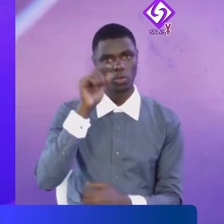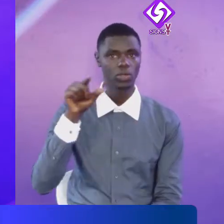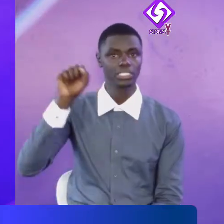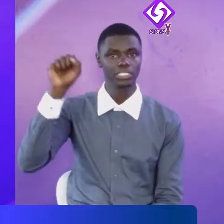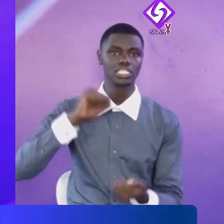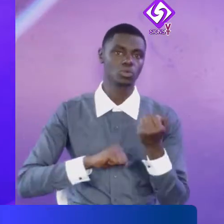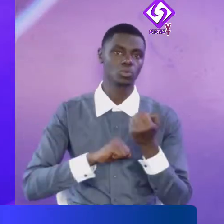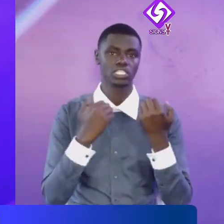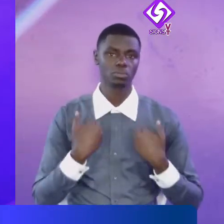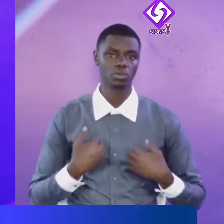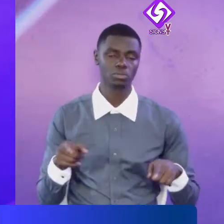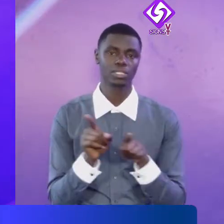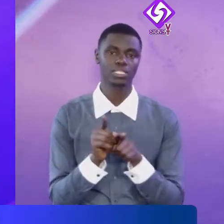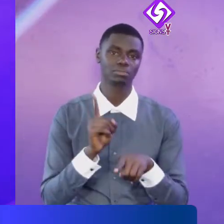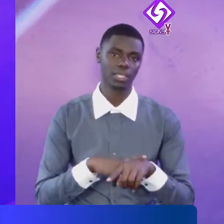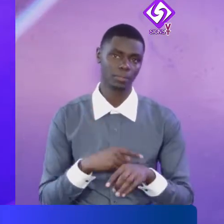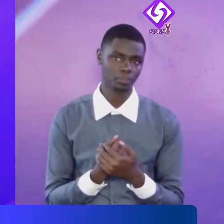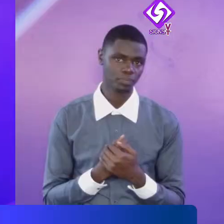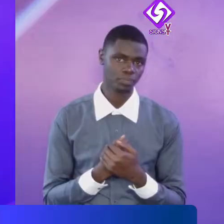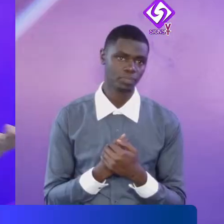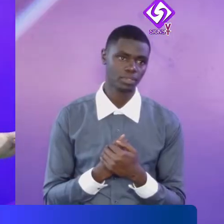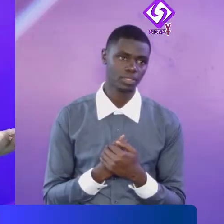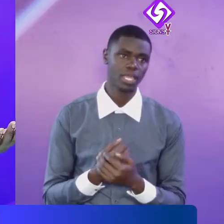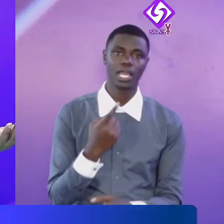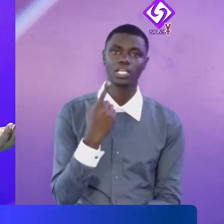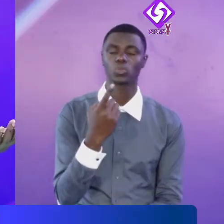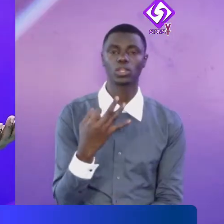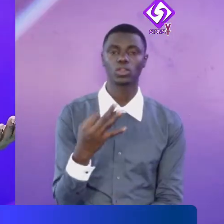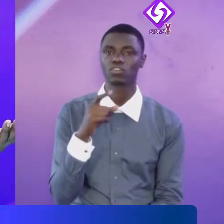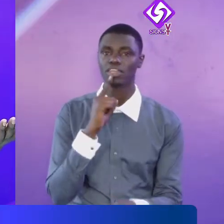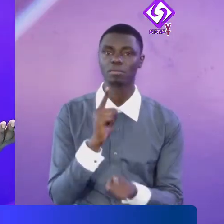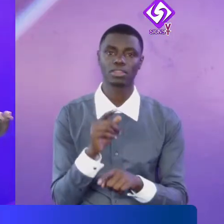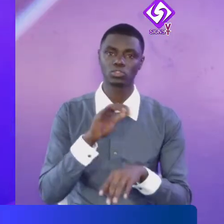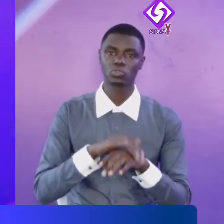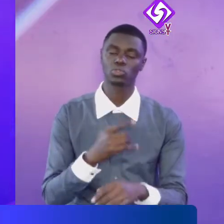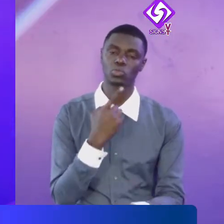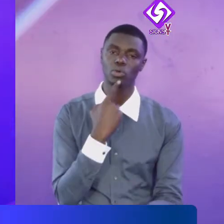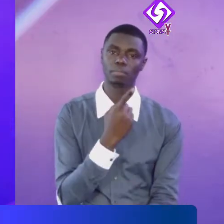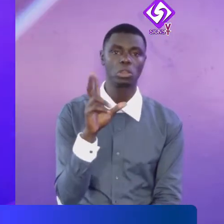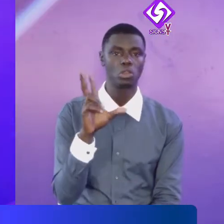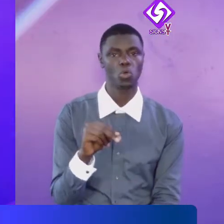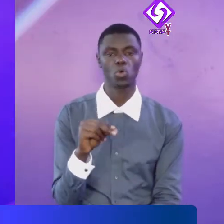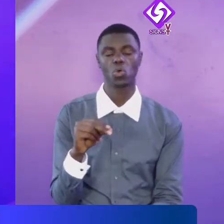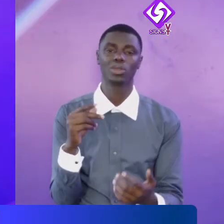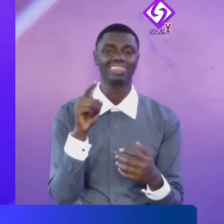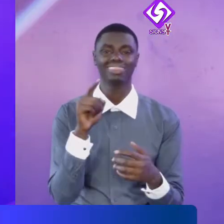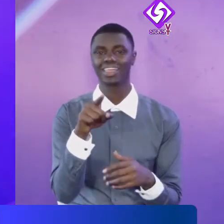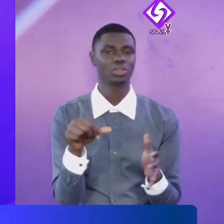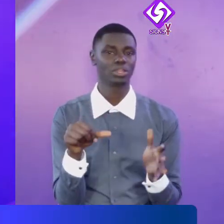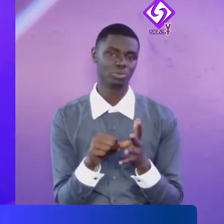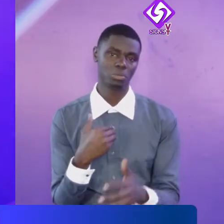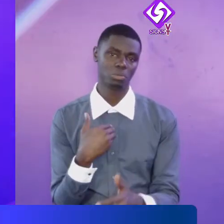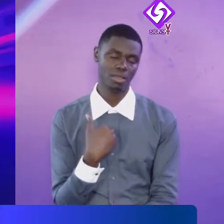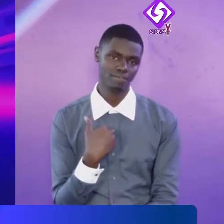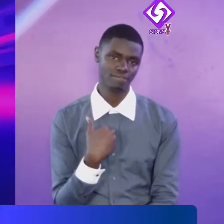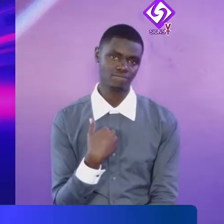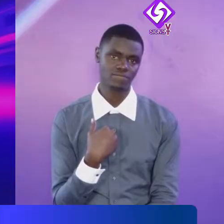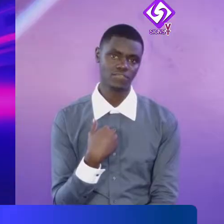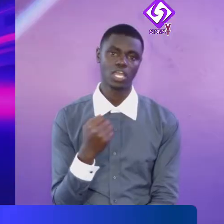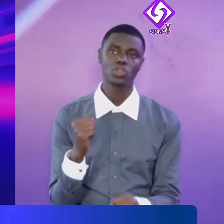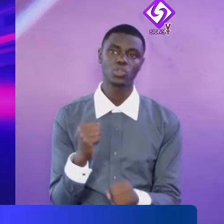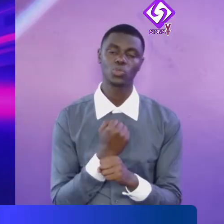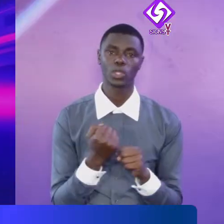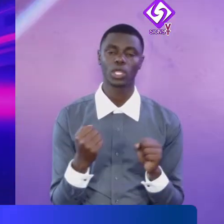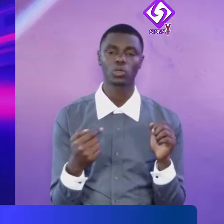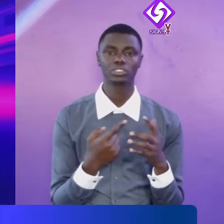but I also at the same time, Yeah. as one of their brothers, it's good to tell them, no, Yeah. you cross the line. You're wrong in this. Yeah, in this, you in cannot this start area. showing